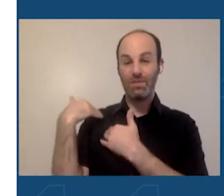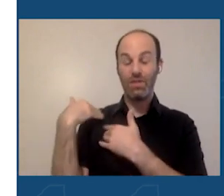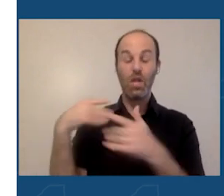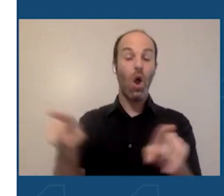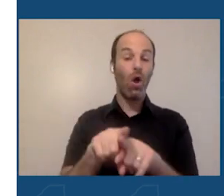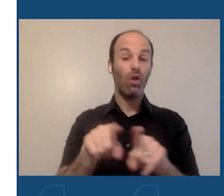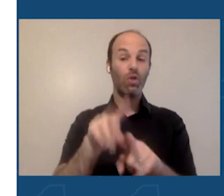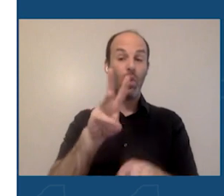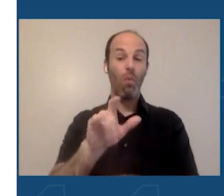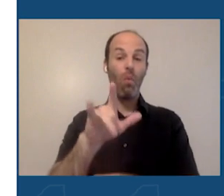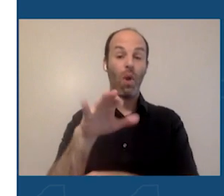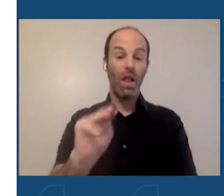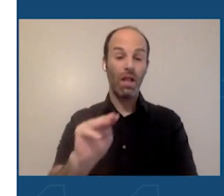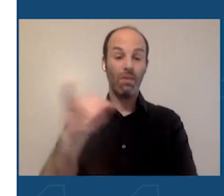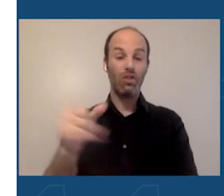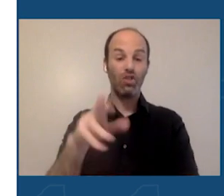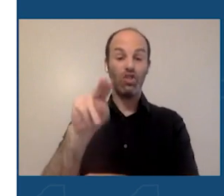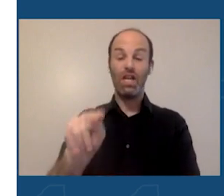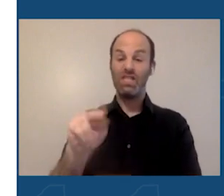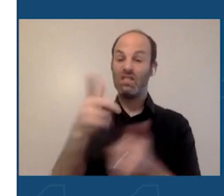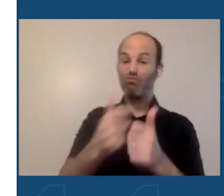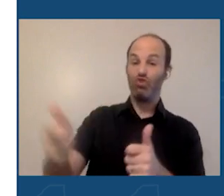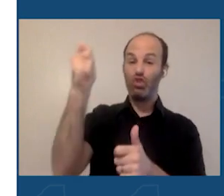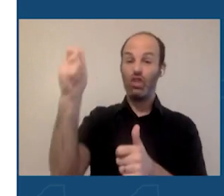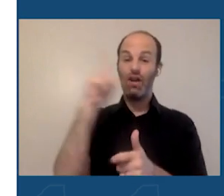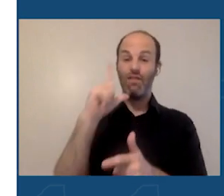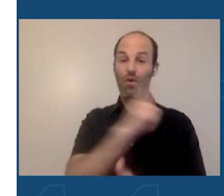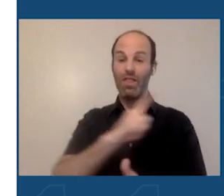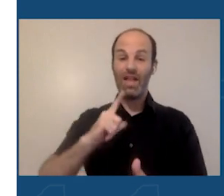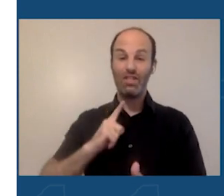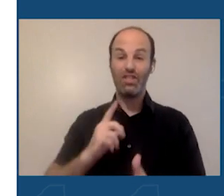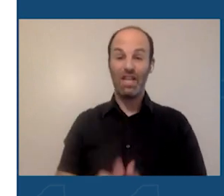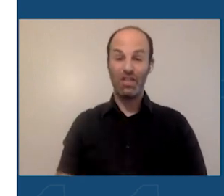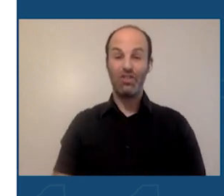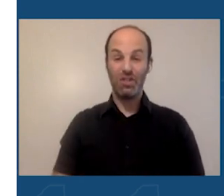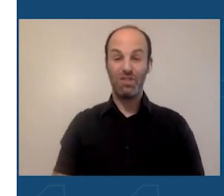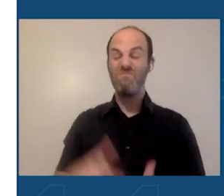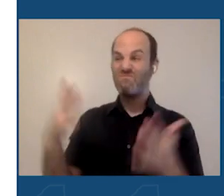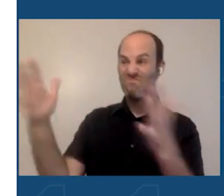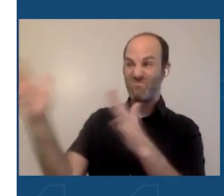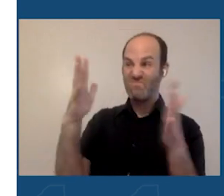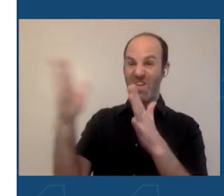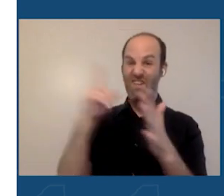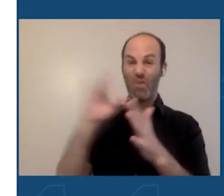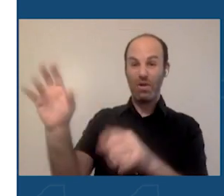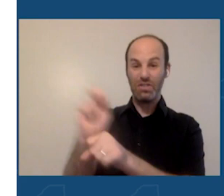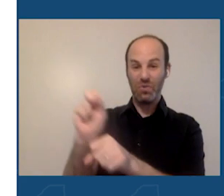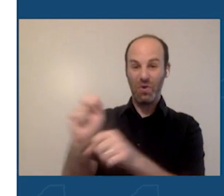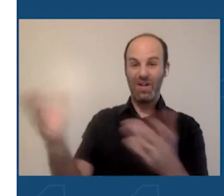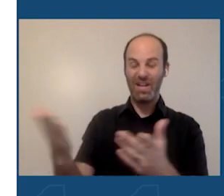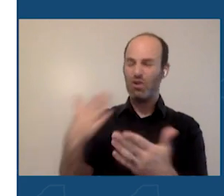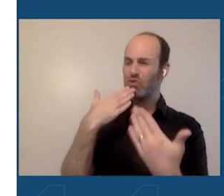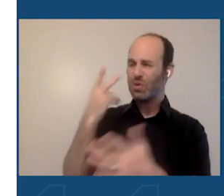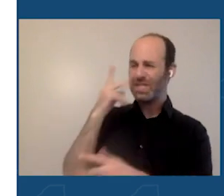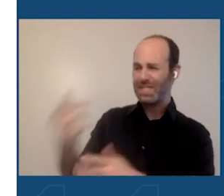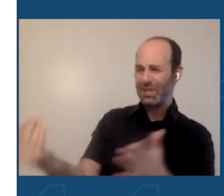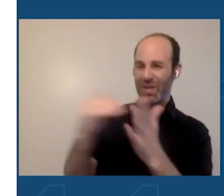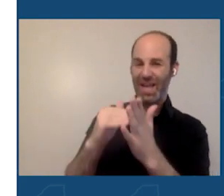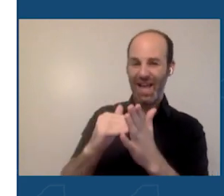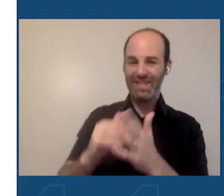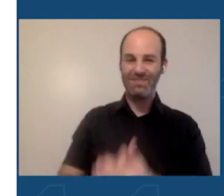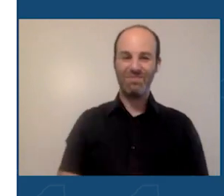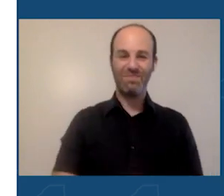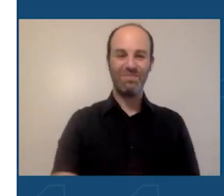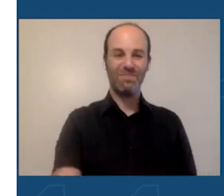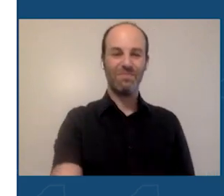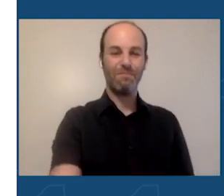of the legislature. Let's give him a round of applause as well for his work here. Bill, good to see you again. Good to see you.